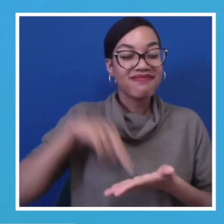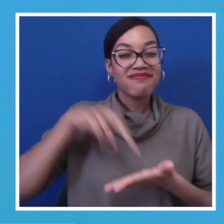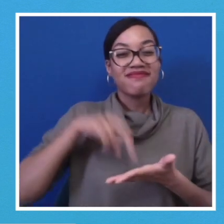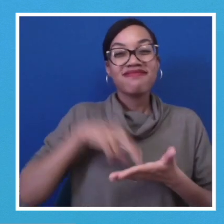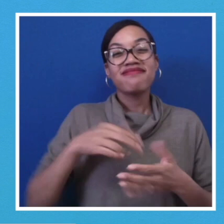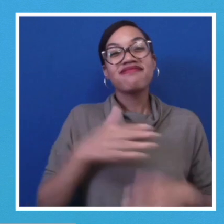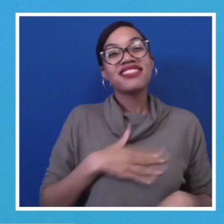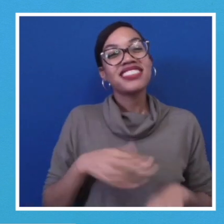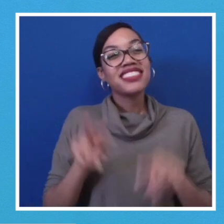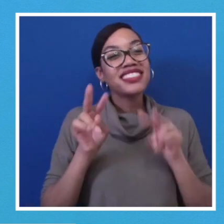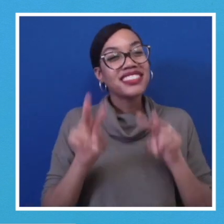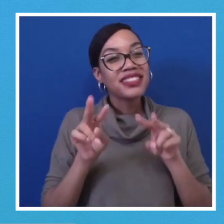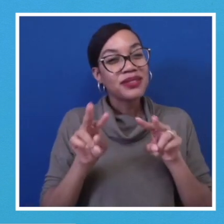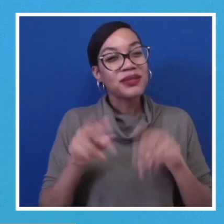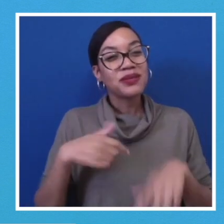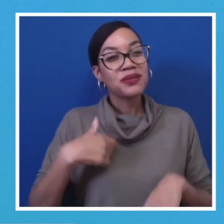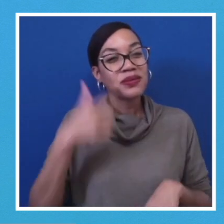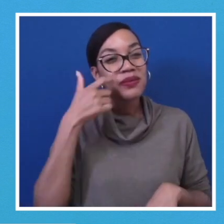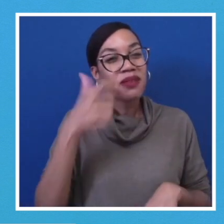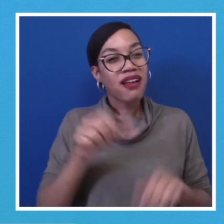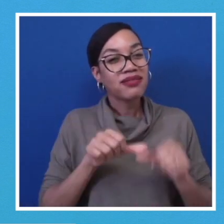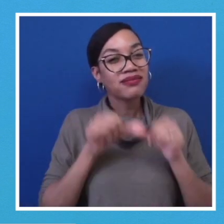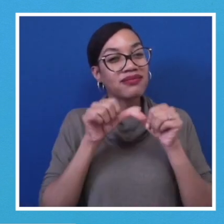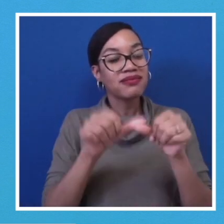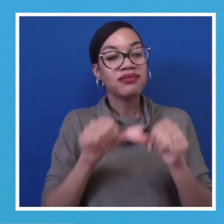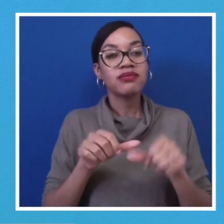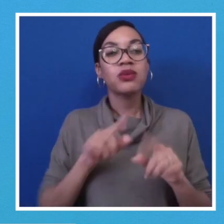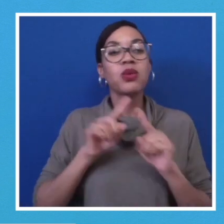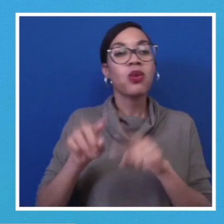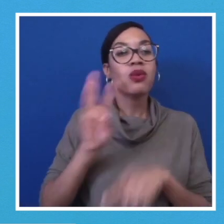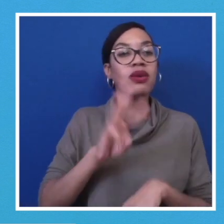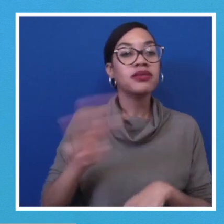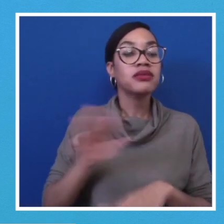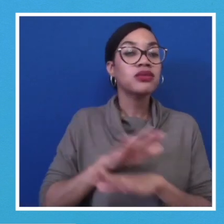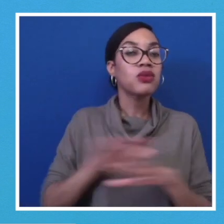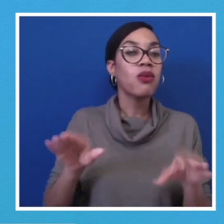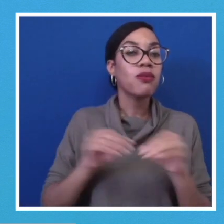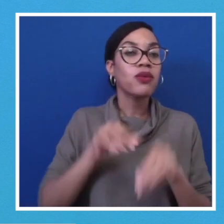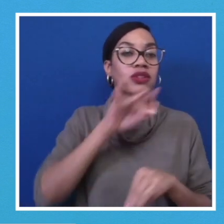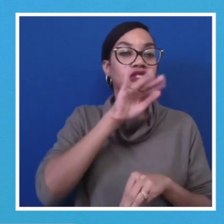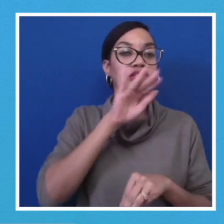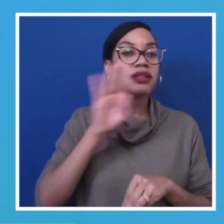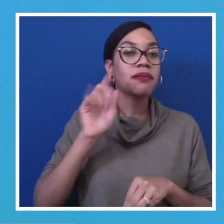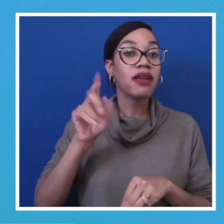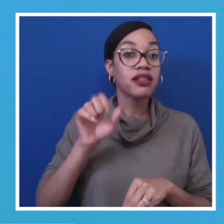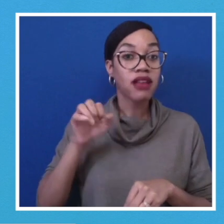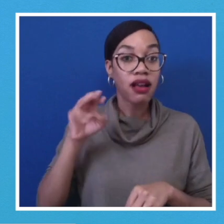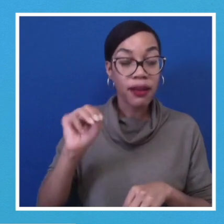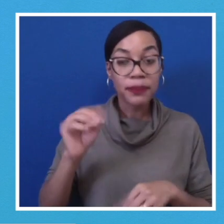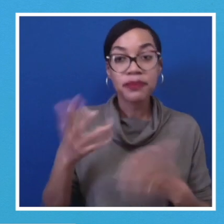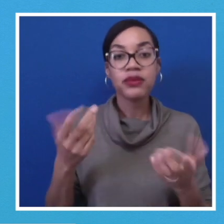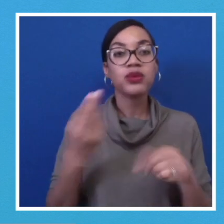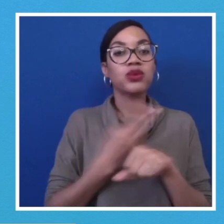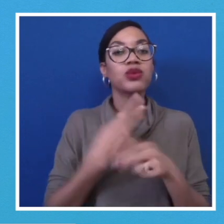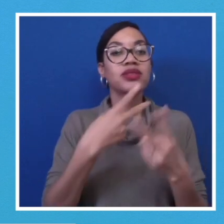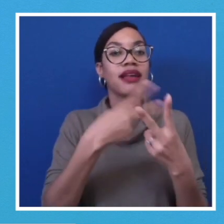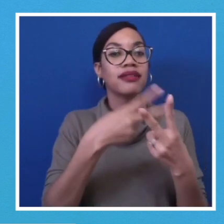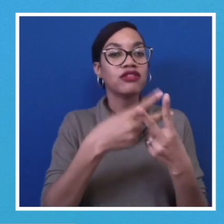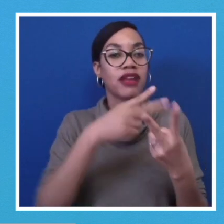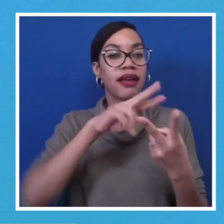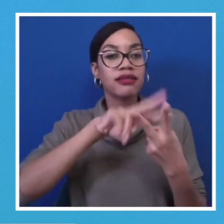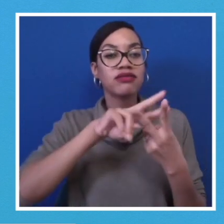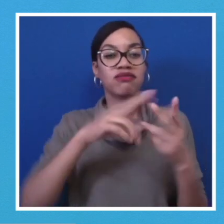Visit nomoredirtybanks.com. Throw out that hashtag #JustLookUp to your networks if that's how you can use your